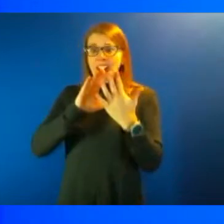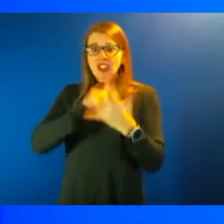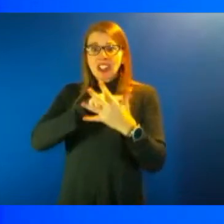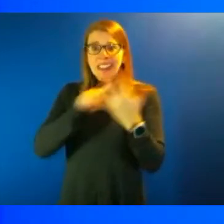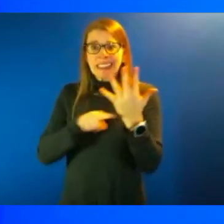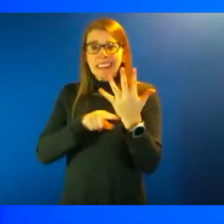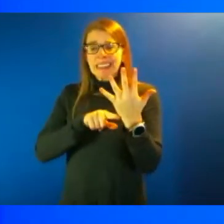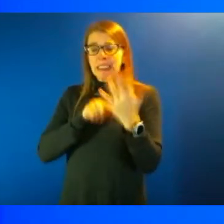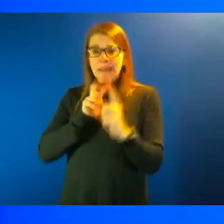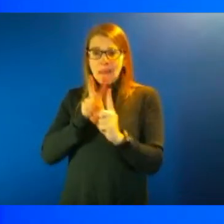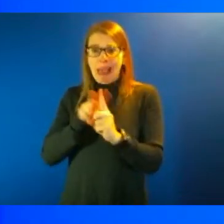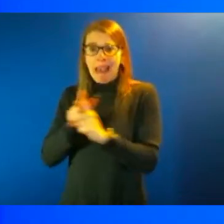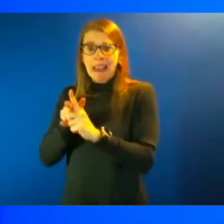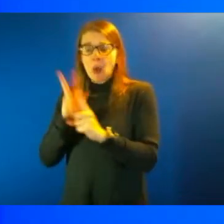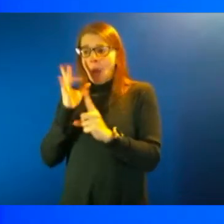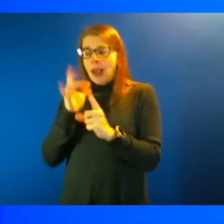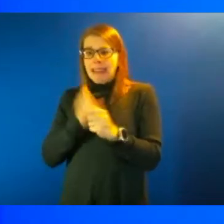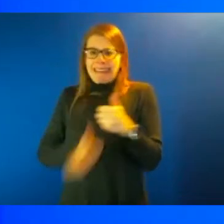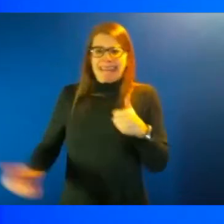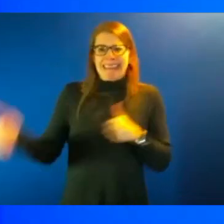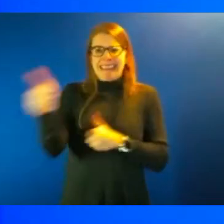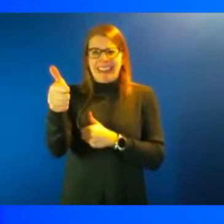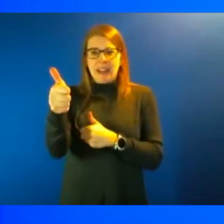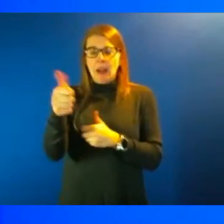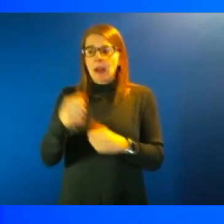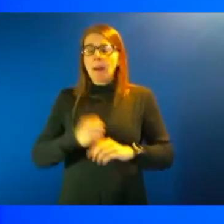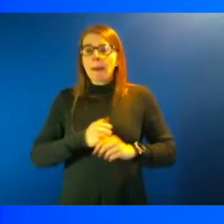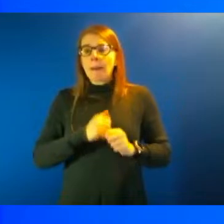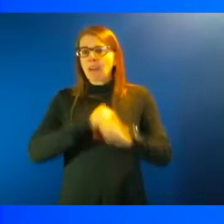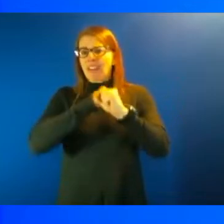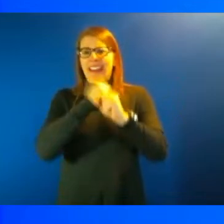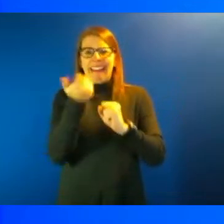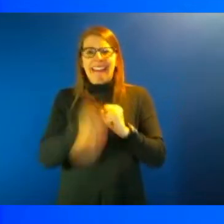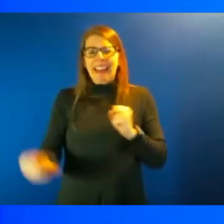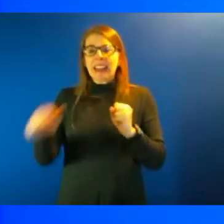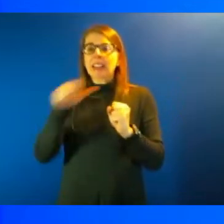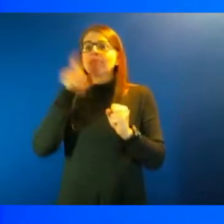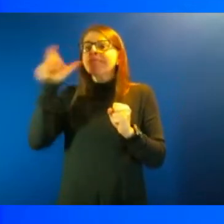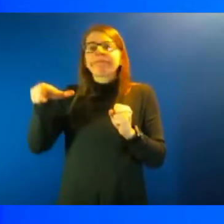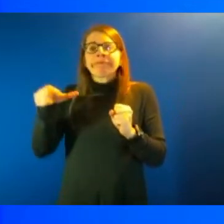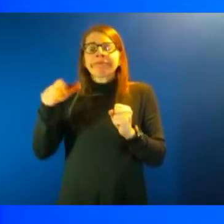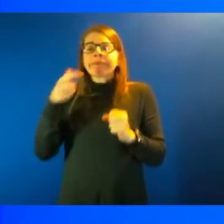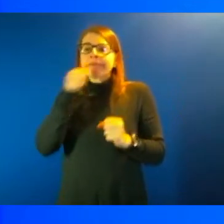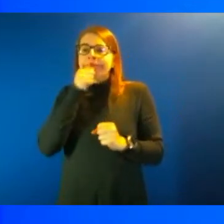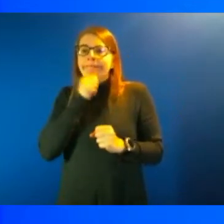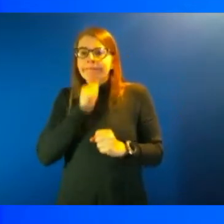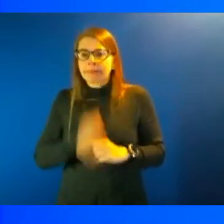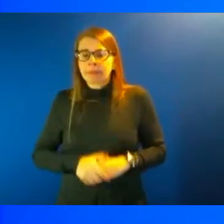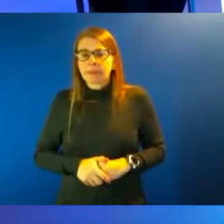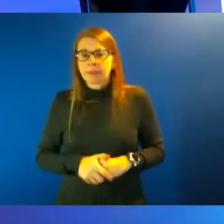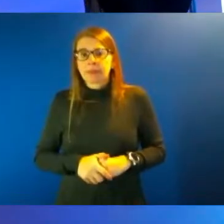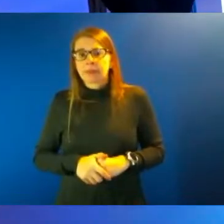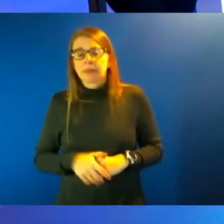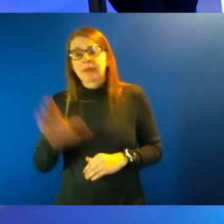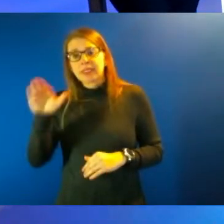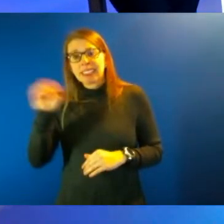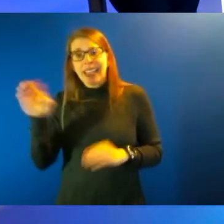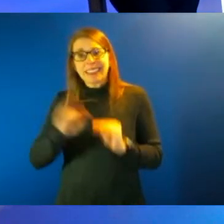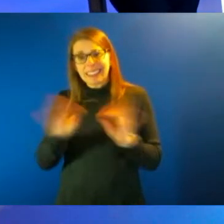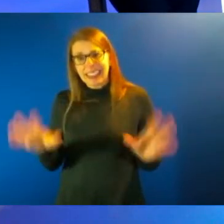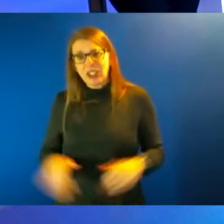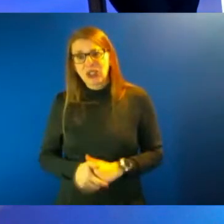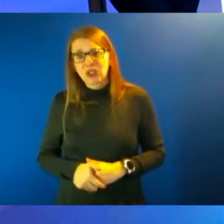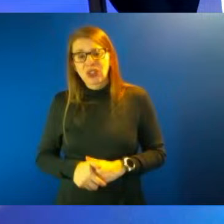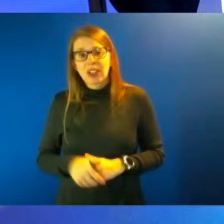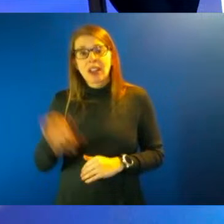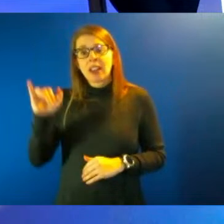to try to get ahead of some of that and to prevent any unnecessary suffering that we can? And so I think that the case is pretty clear. Isaac wants to know,